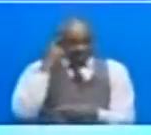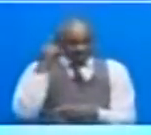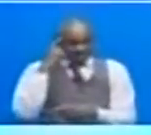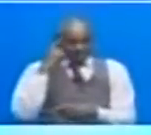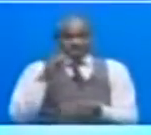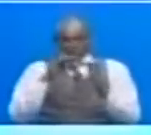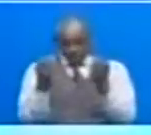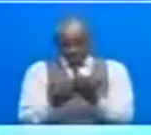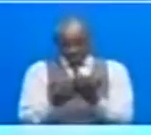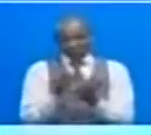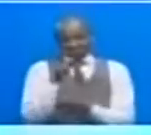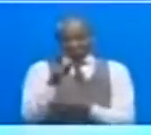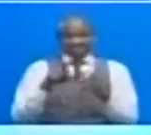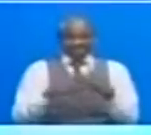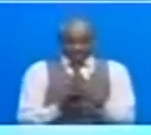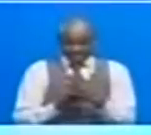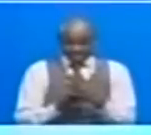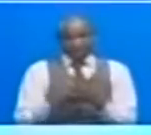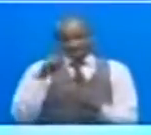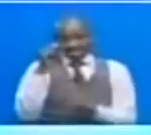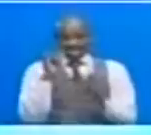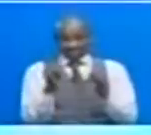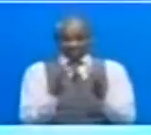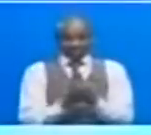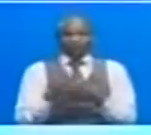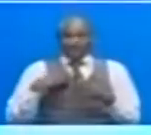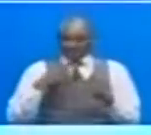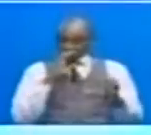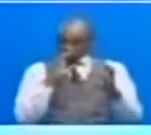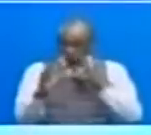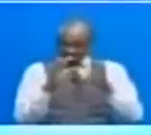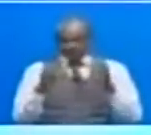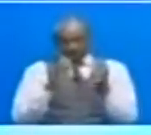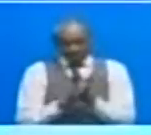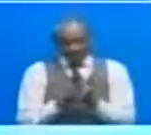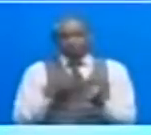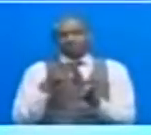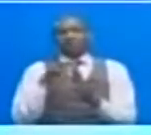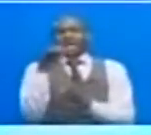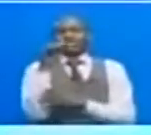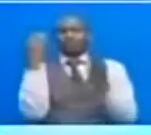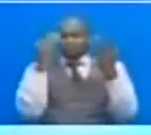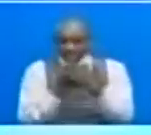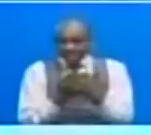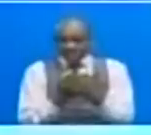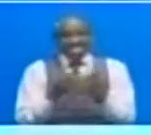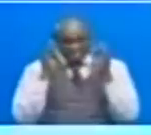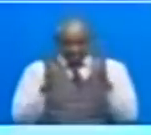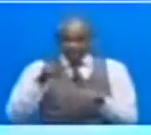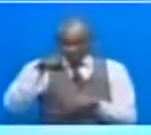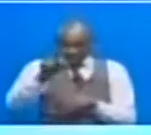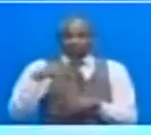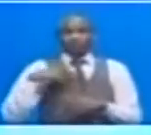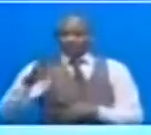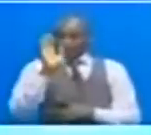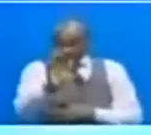Worldview begins on KTN News. We're having a conversation about rape, and we're asking you tonight, if your